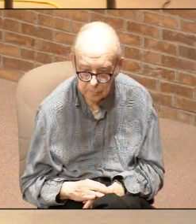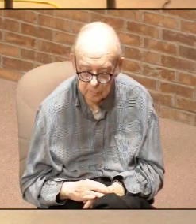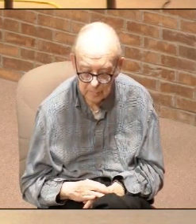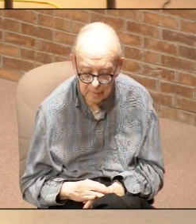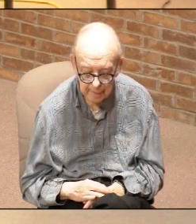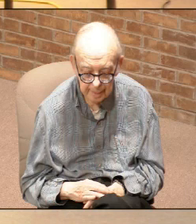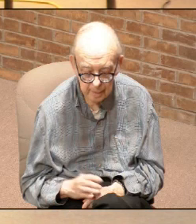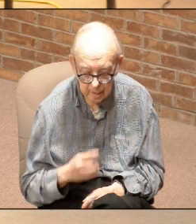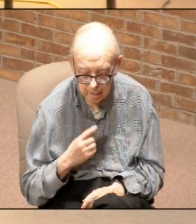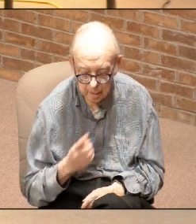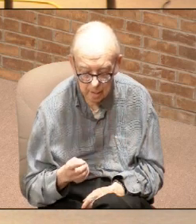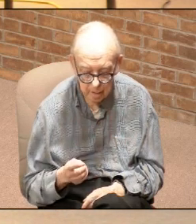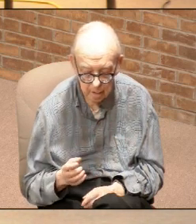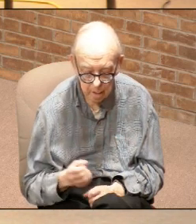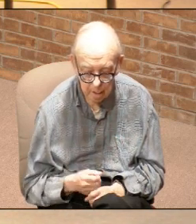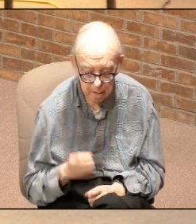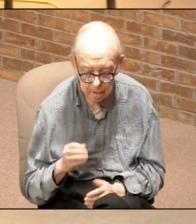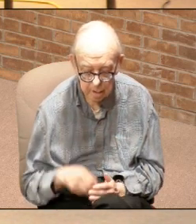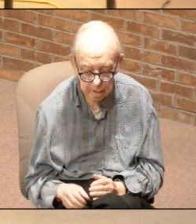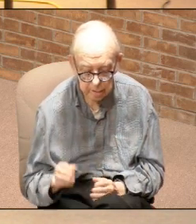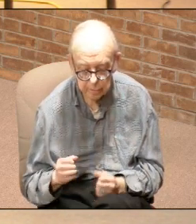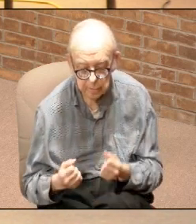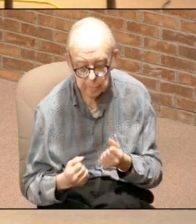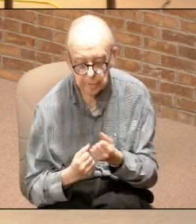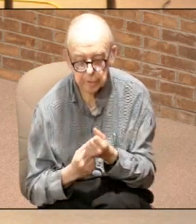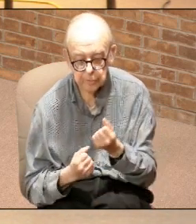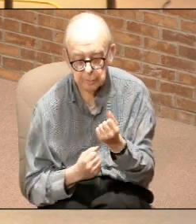and i tell them we've got to get you a support group